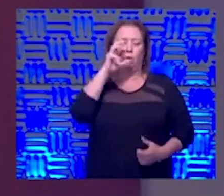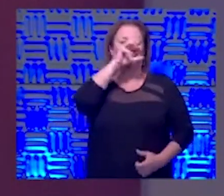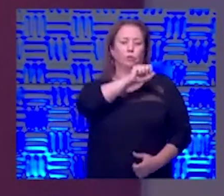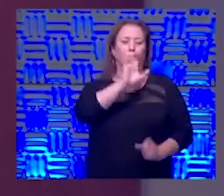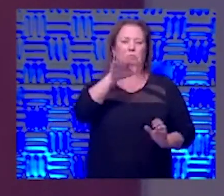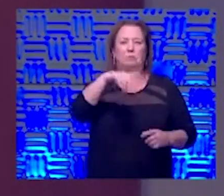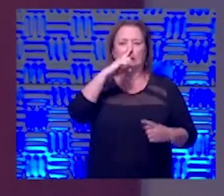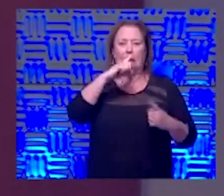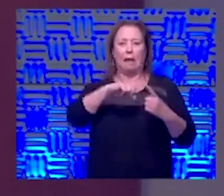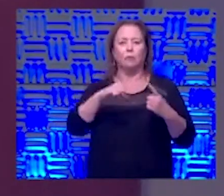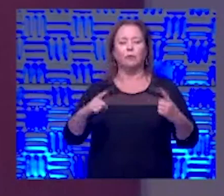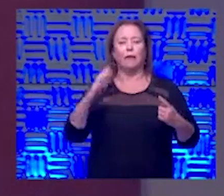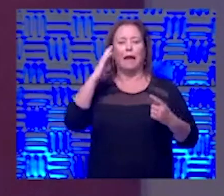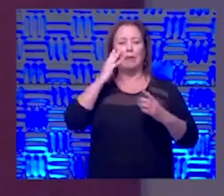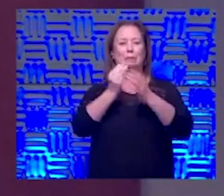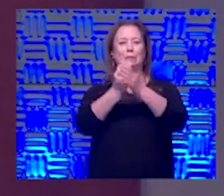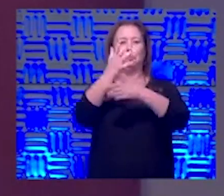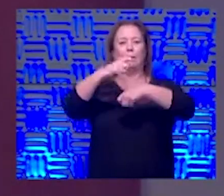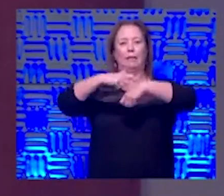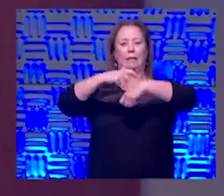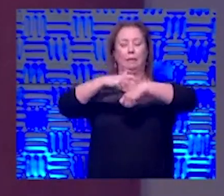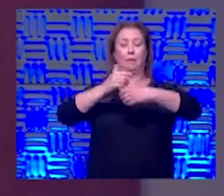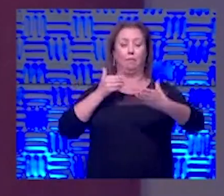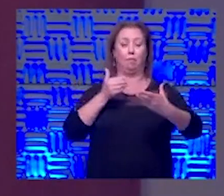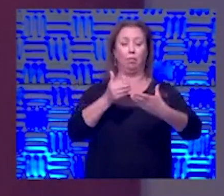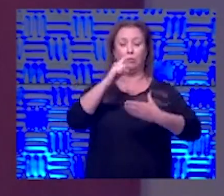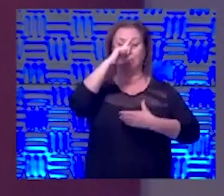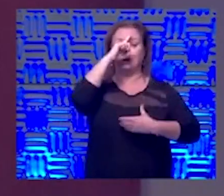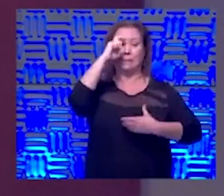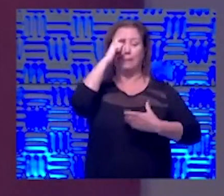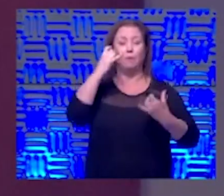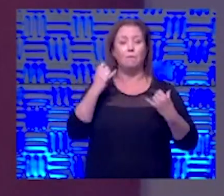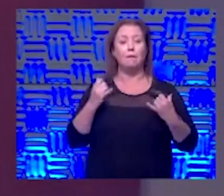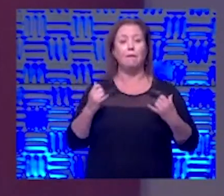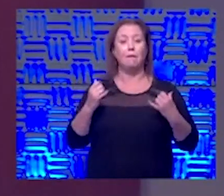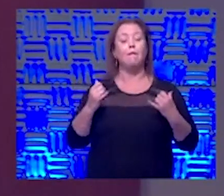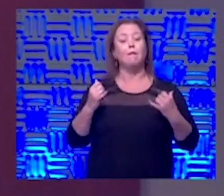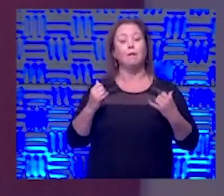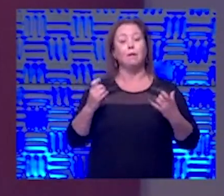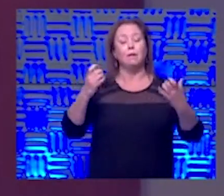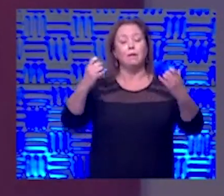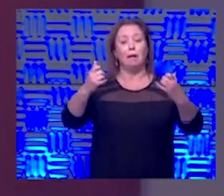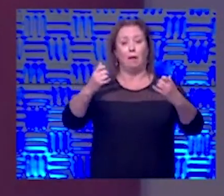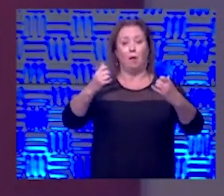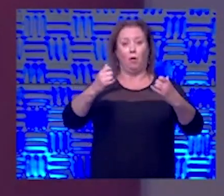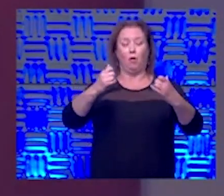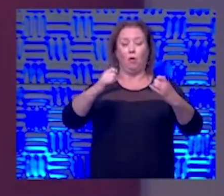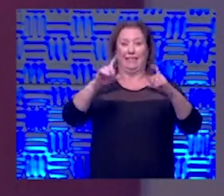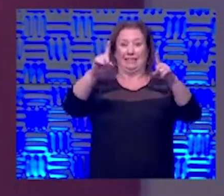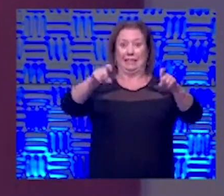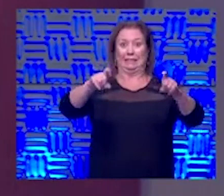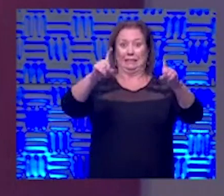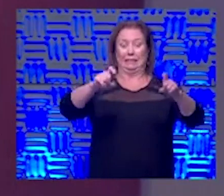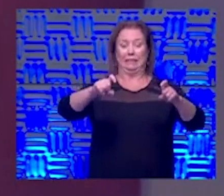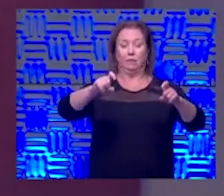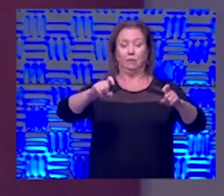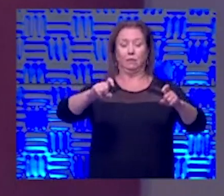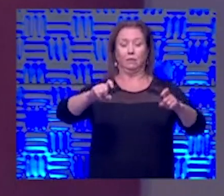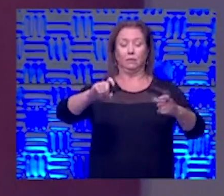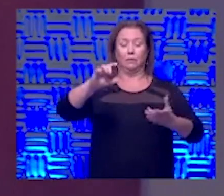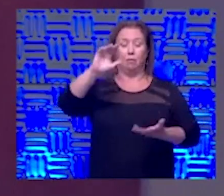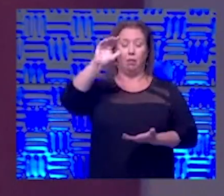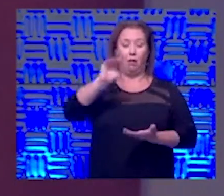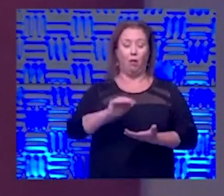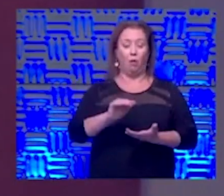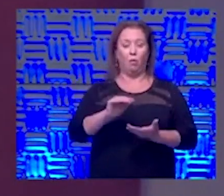is allergies. I know we're in the spring. We're getting in the summer now, but I think now the threshold for testing is very, very low. And